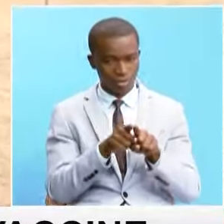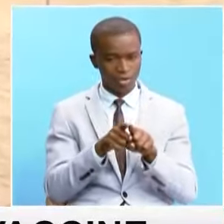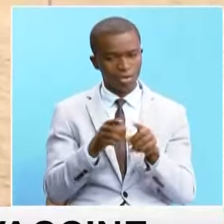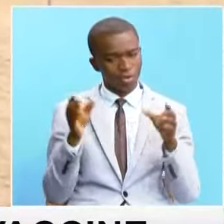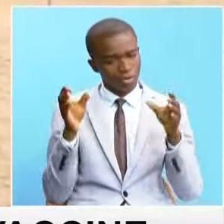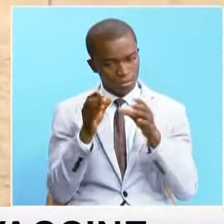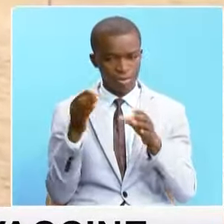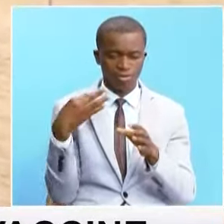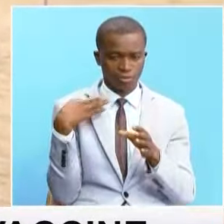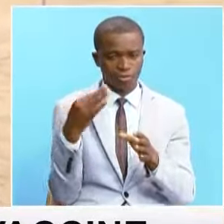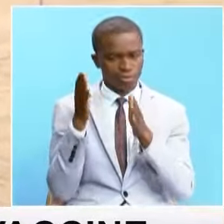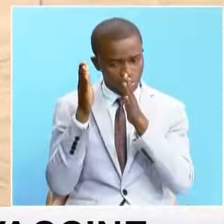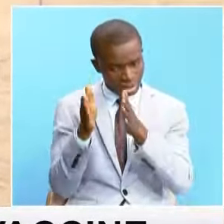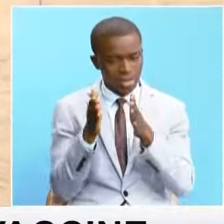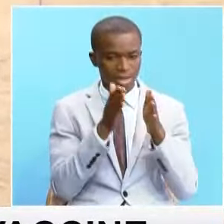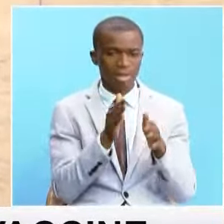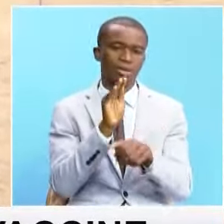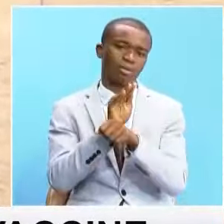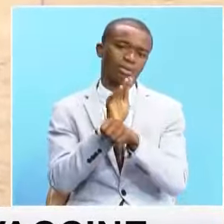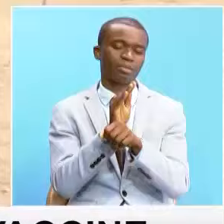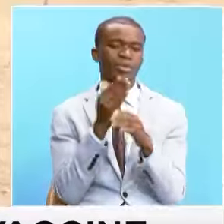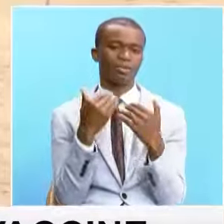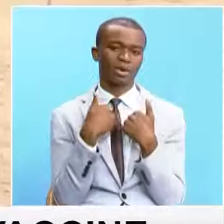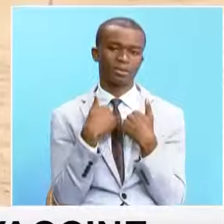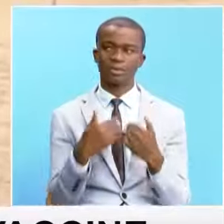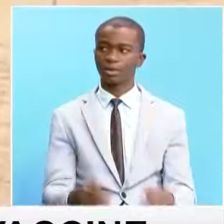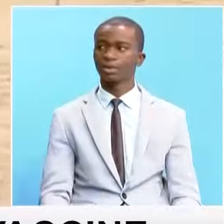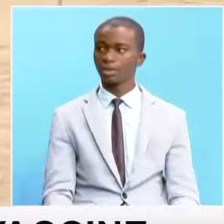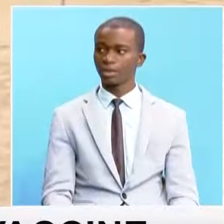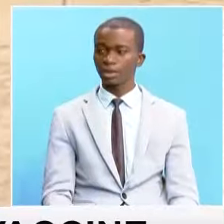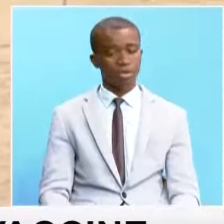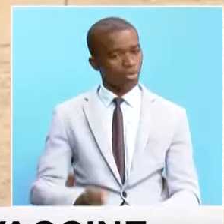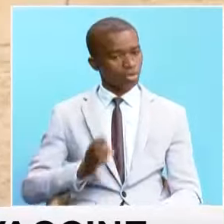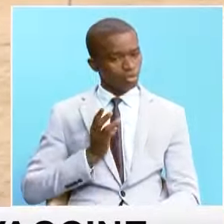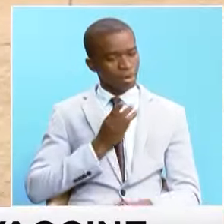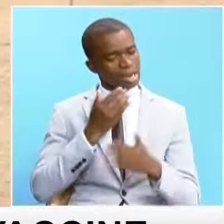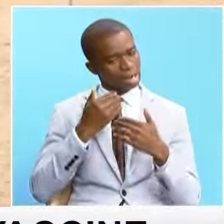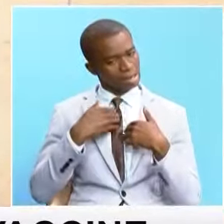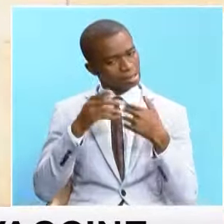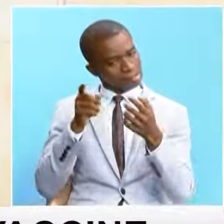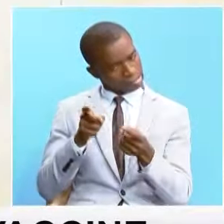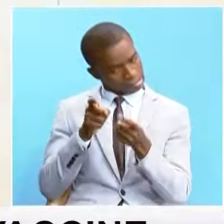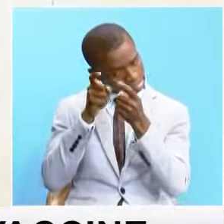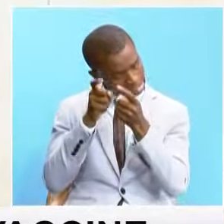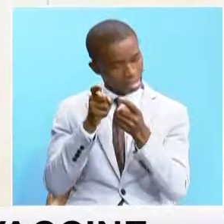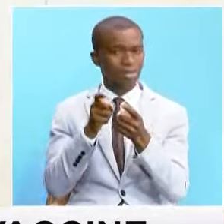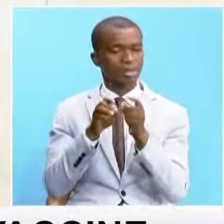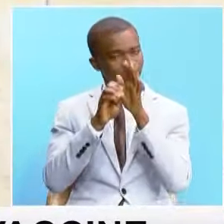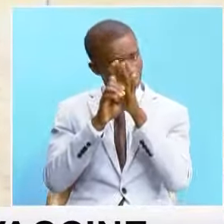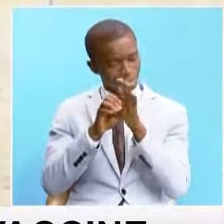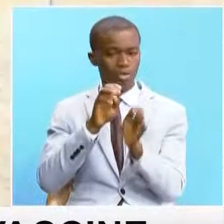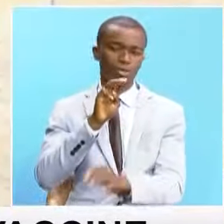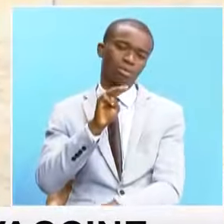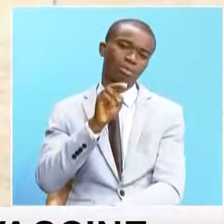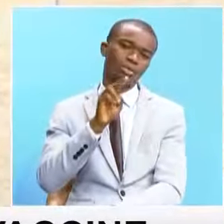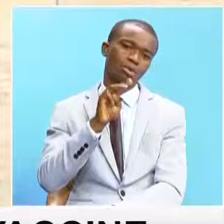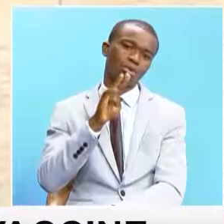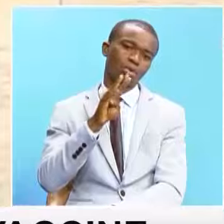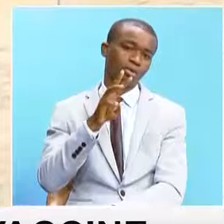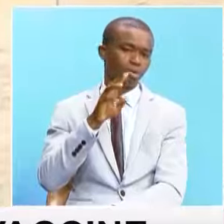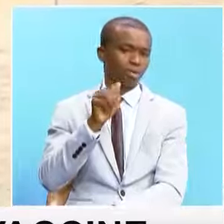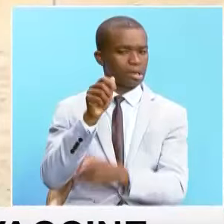even though it was a bit challenging, especially in fishing camps like Mombo, where we had the challenge when we reached